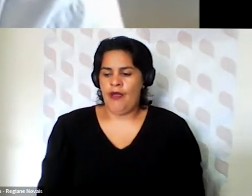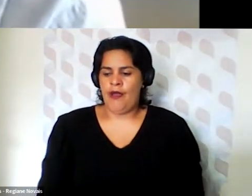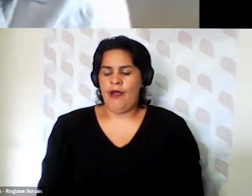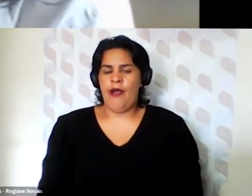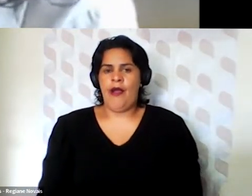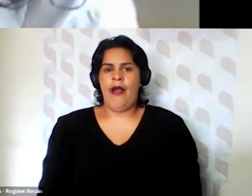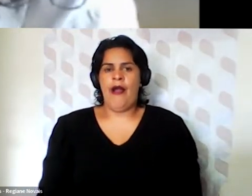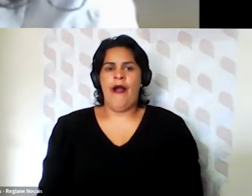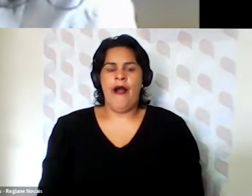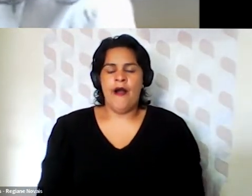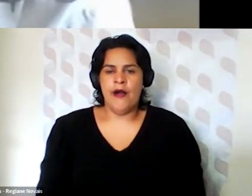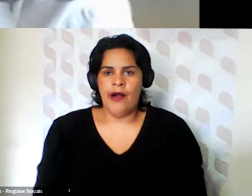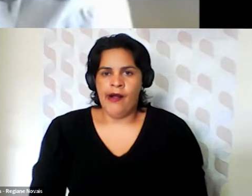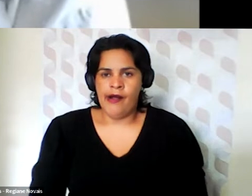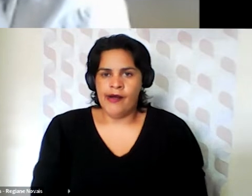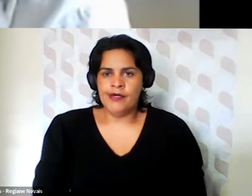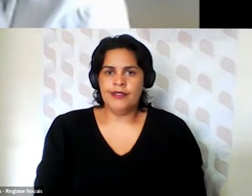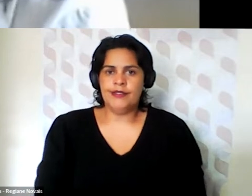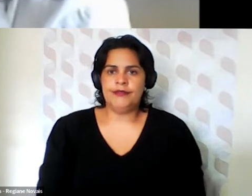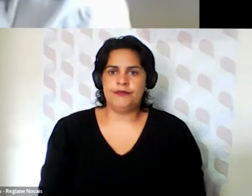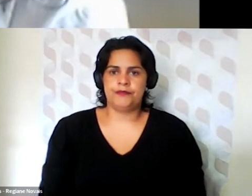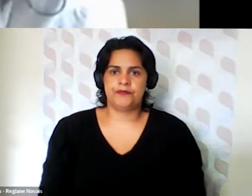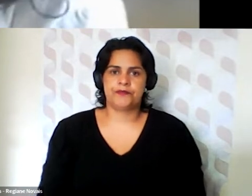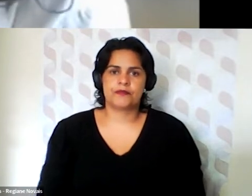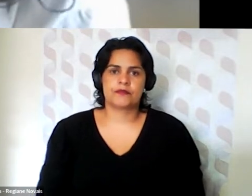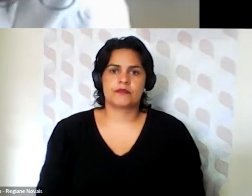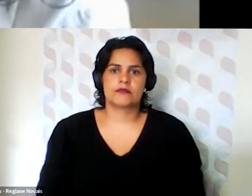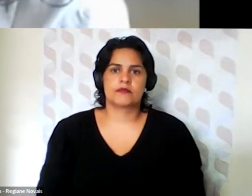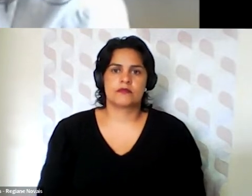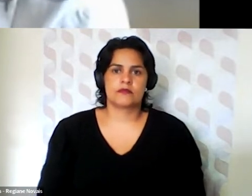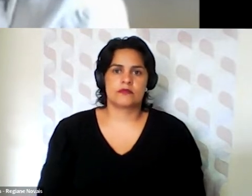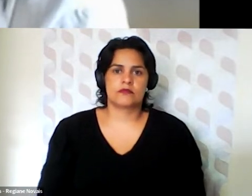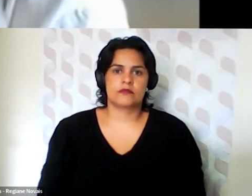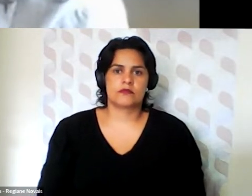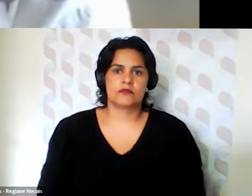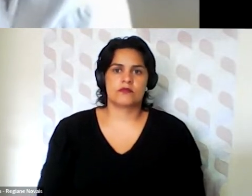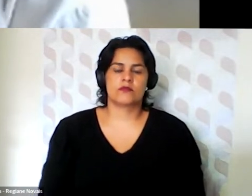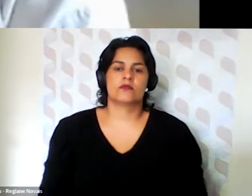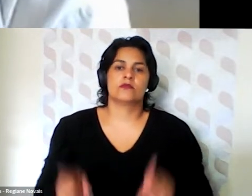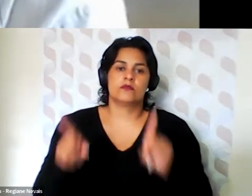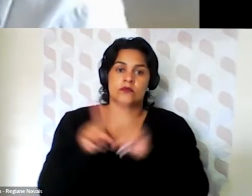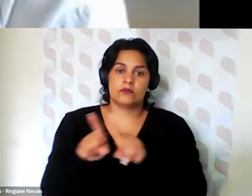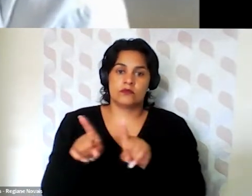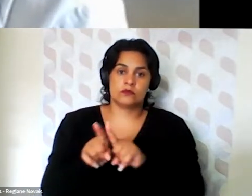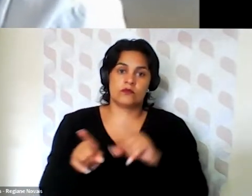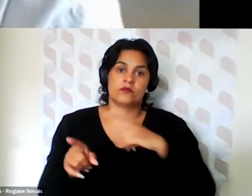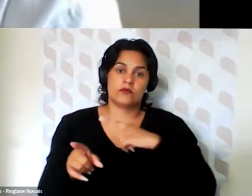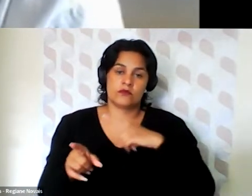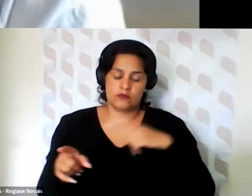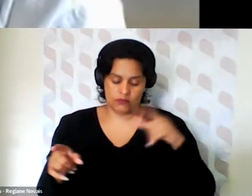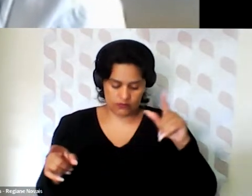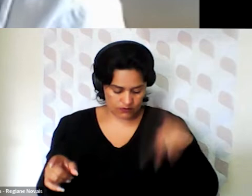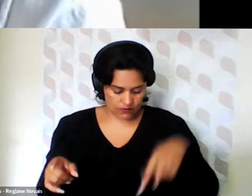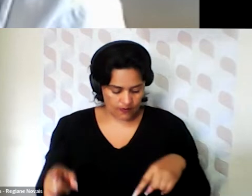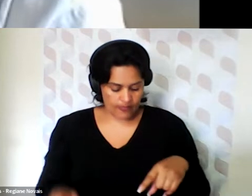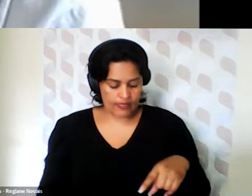a case denouncing the government lack of implementation of the policy to prevent and monitor deforestation. You probably saw the hearing